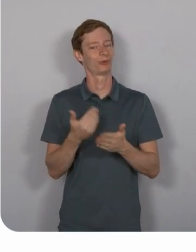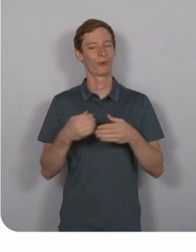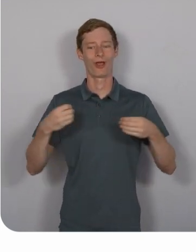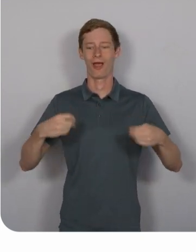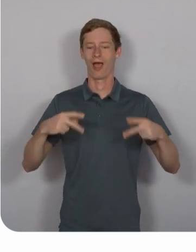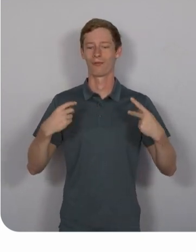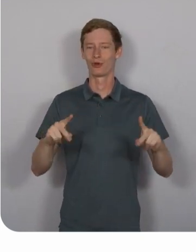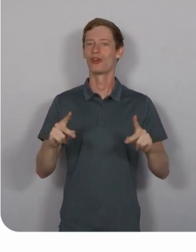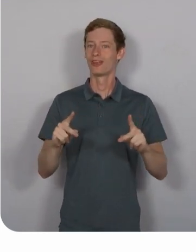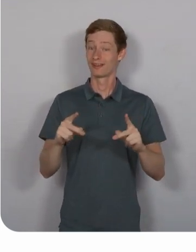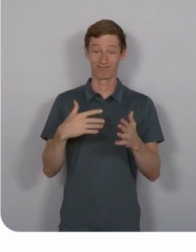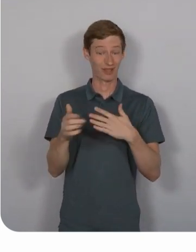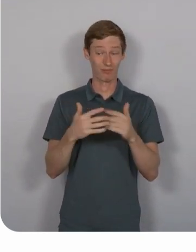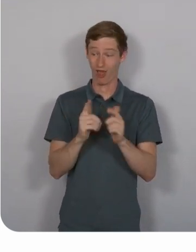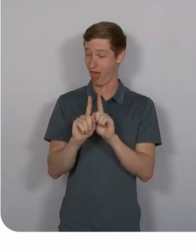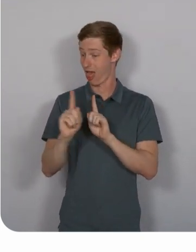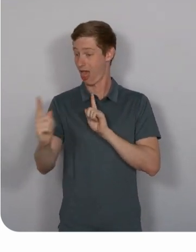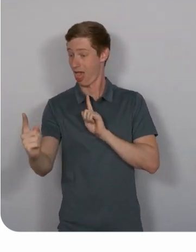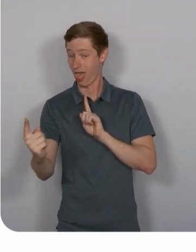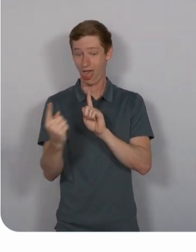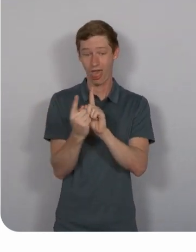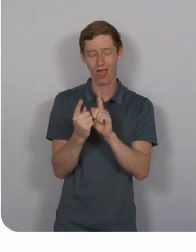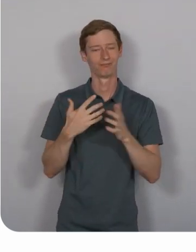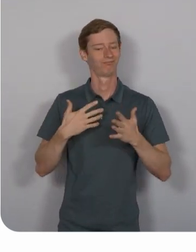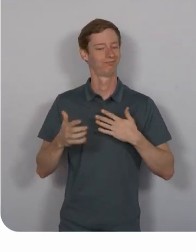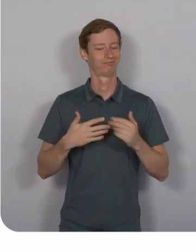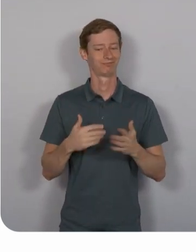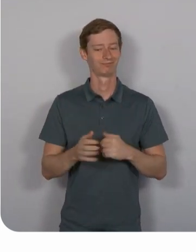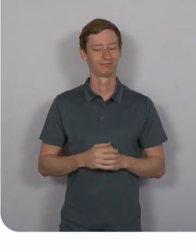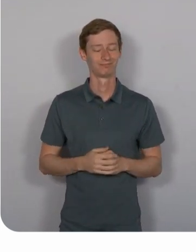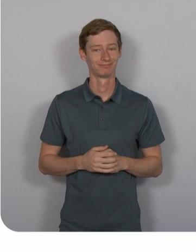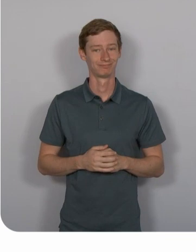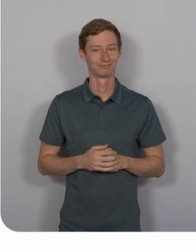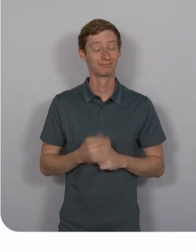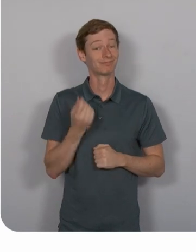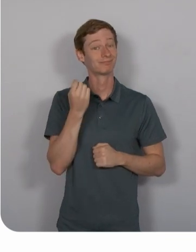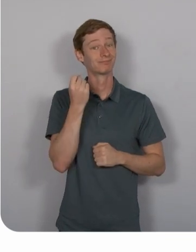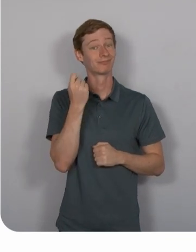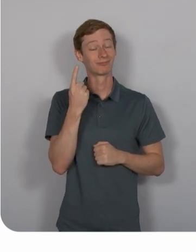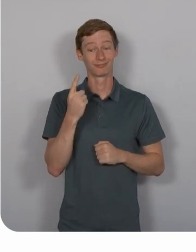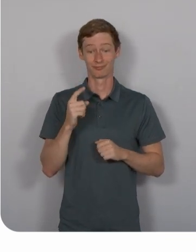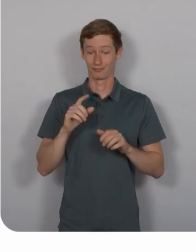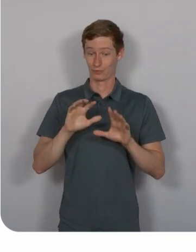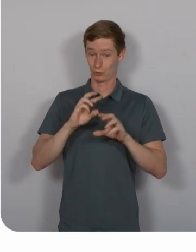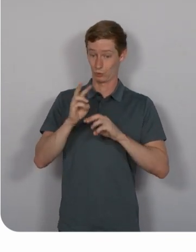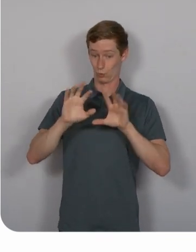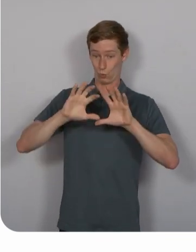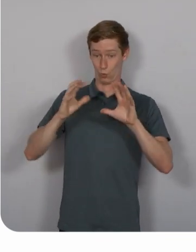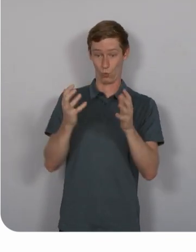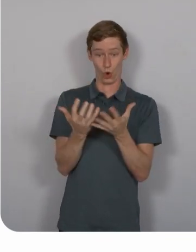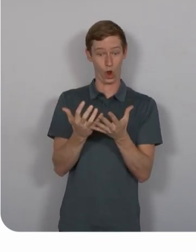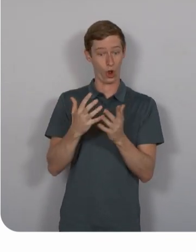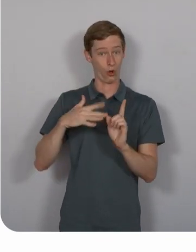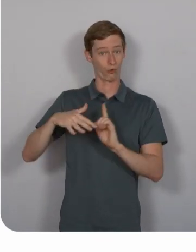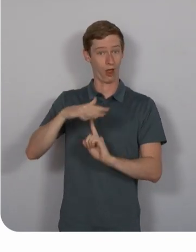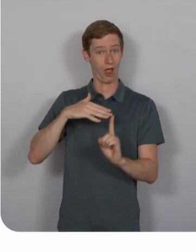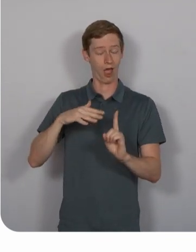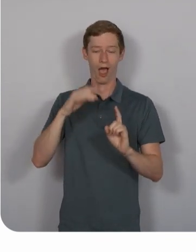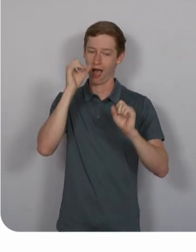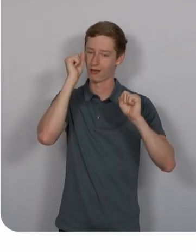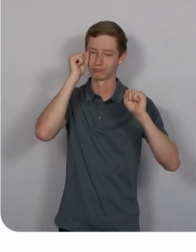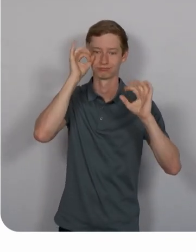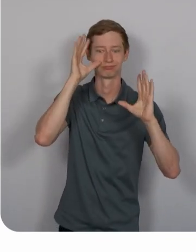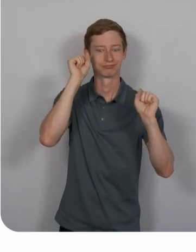that strengthens our relationships. It helps us have more fun together. It improves how we learn. It gives us more opportunities that help